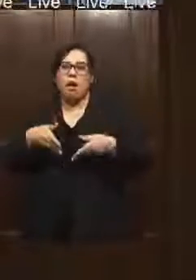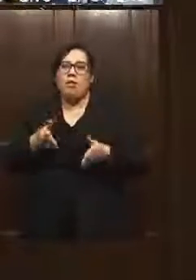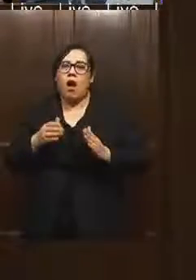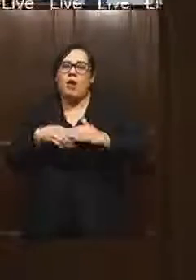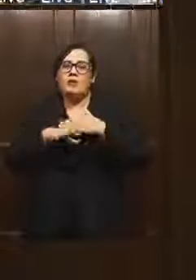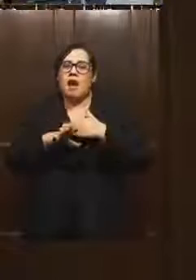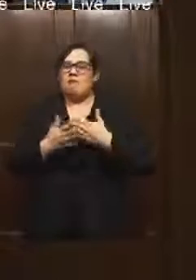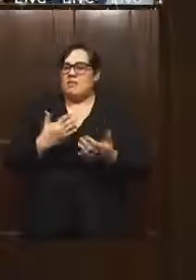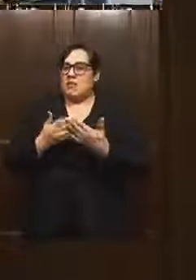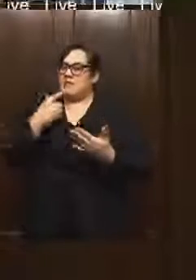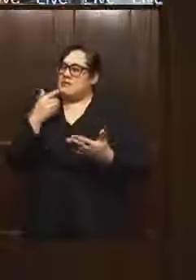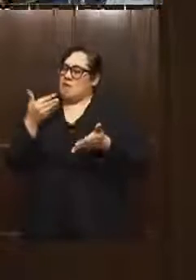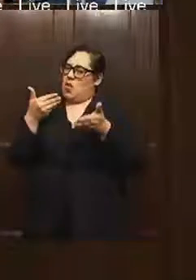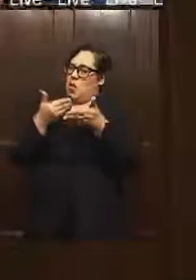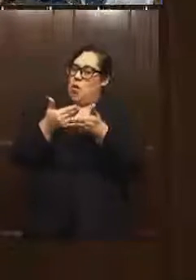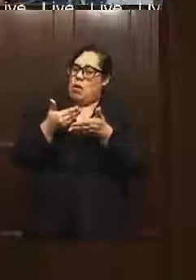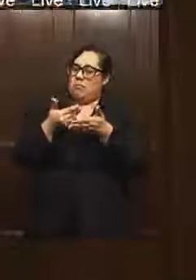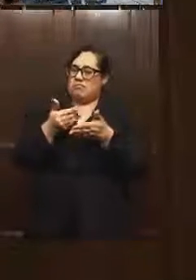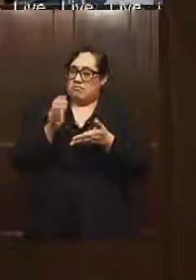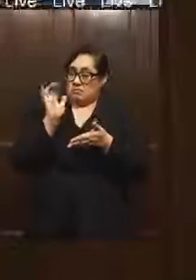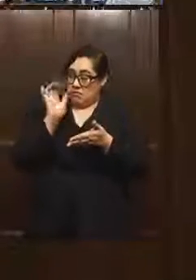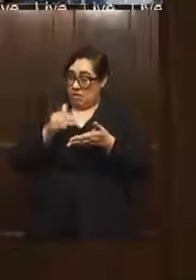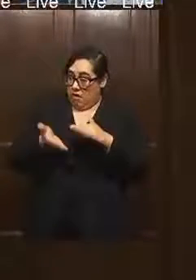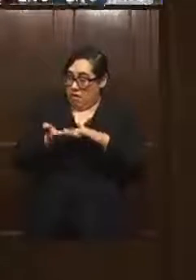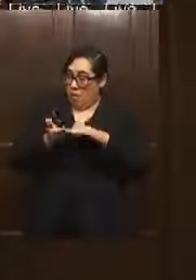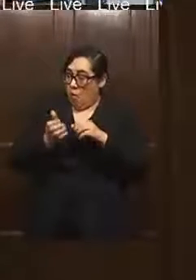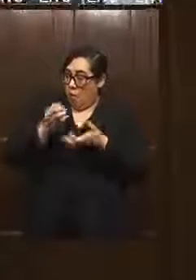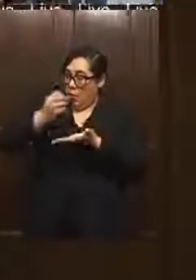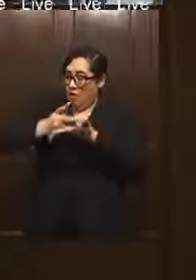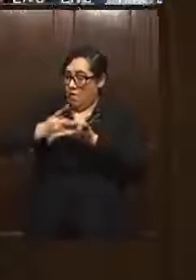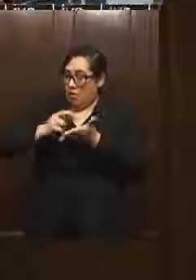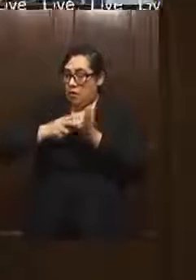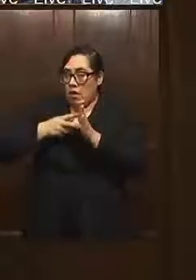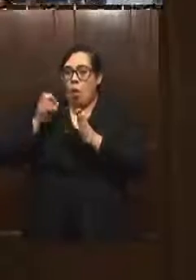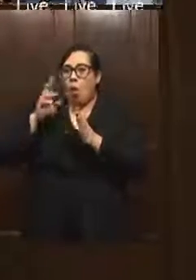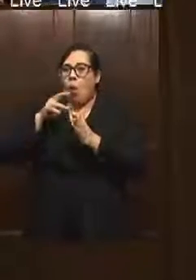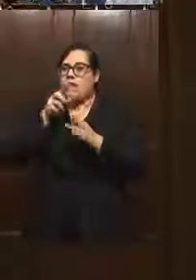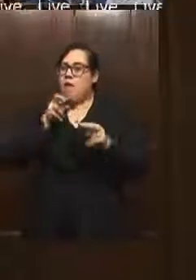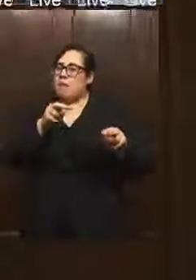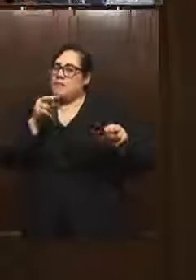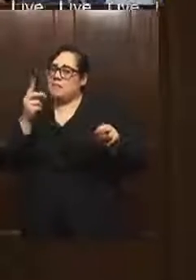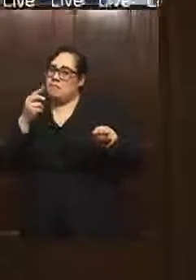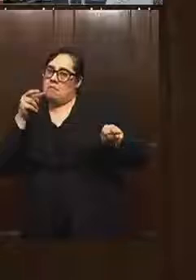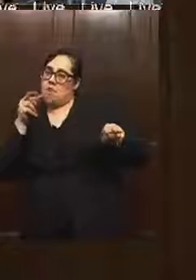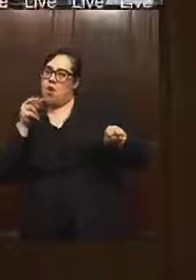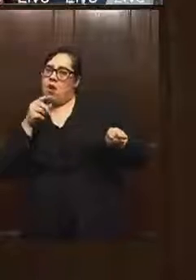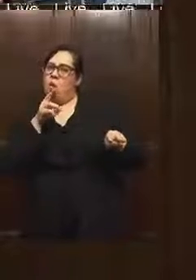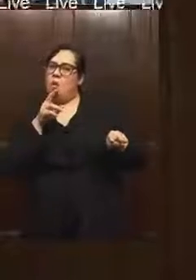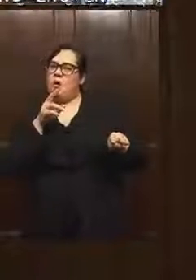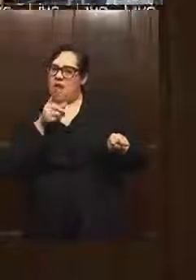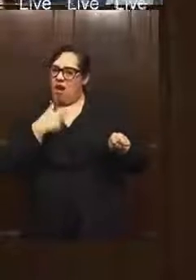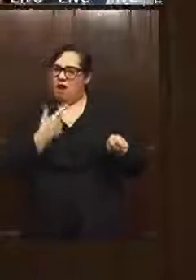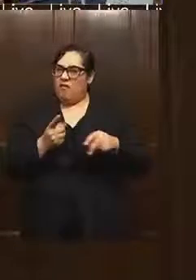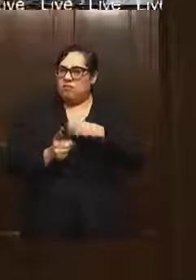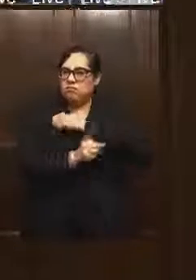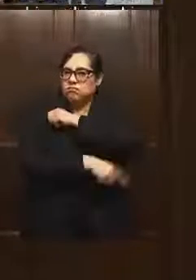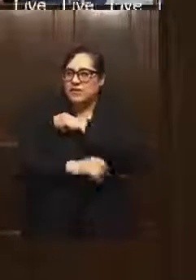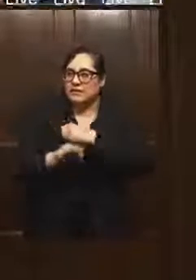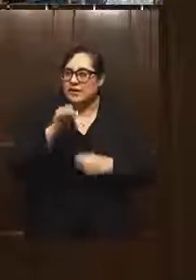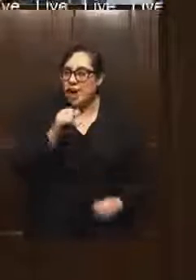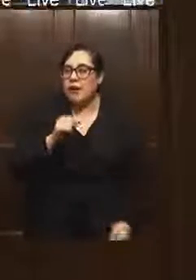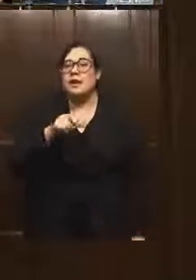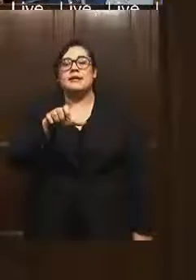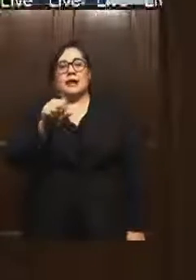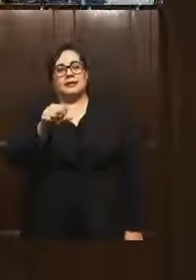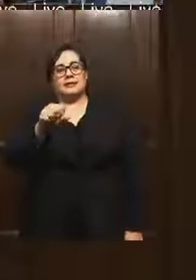despite the closed quarters. Are they operating with approval then? Are they being monitored? And are there ramifications if they're not?